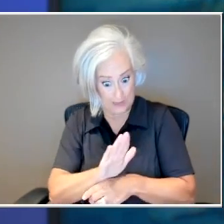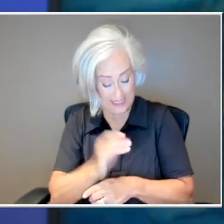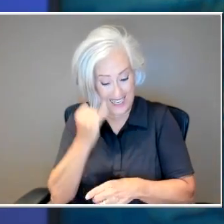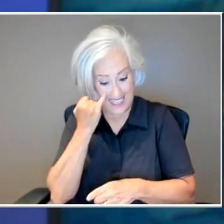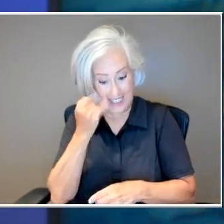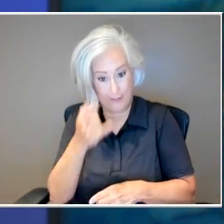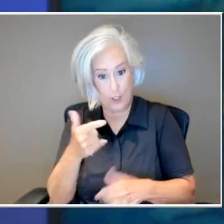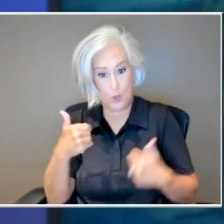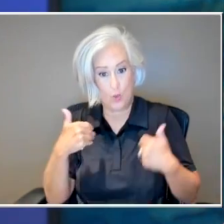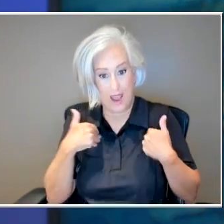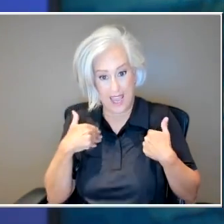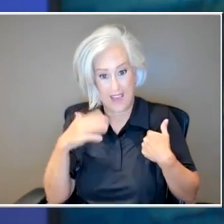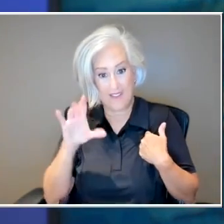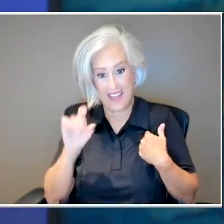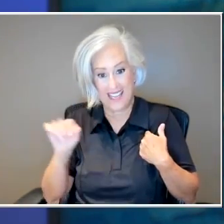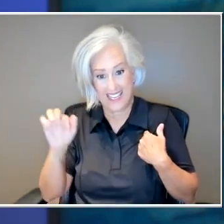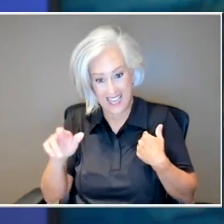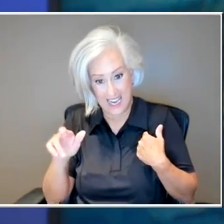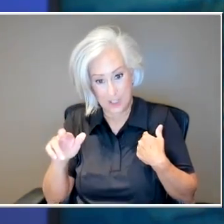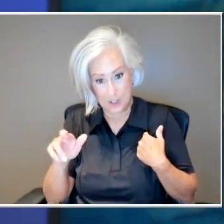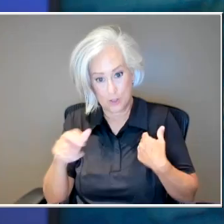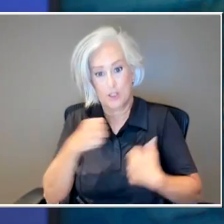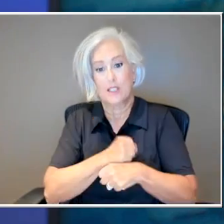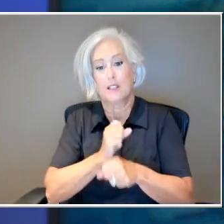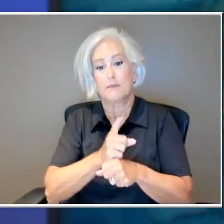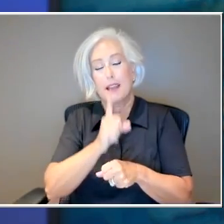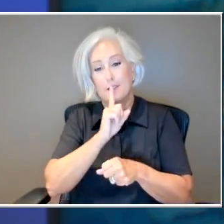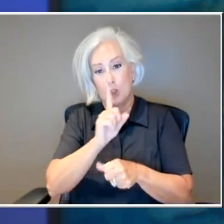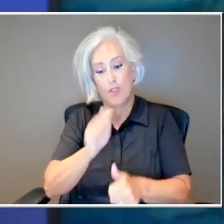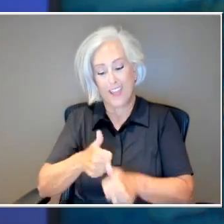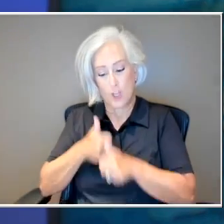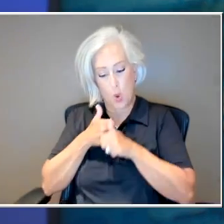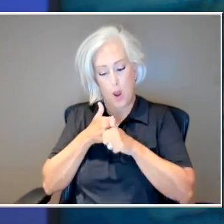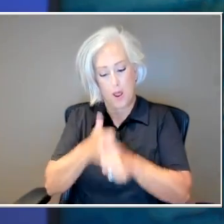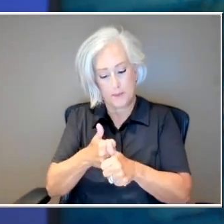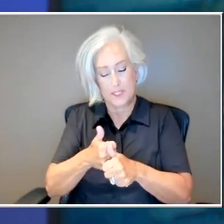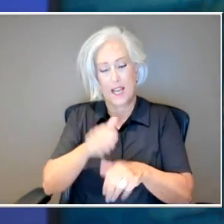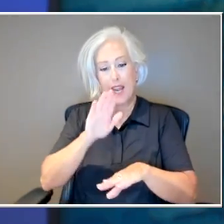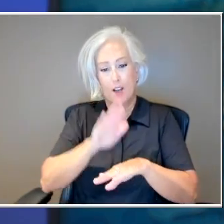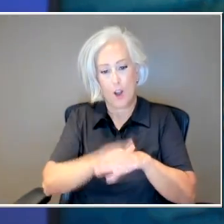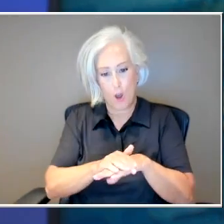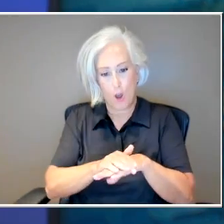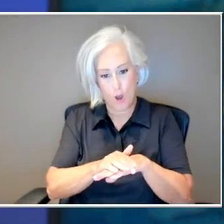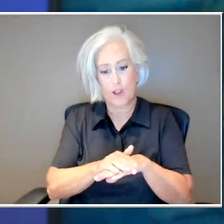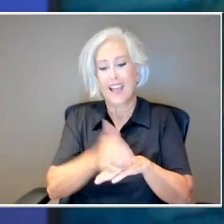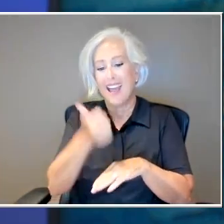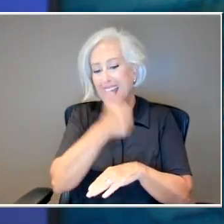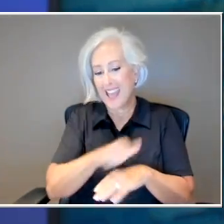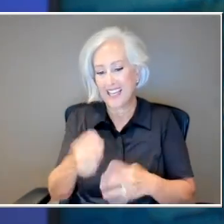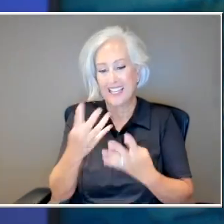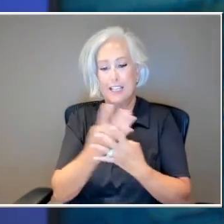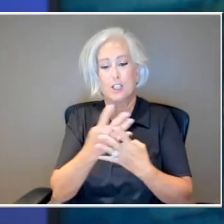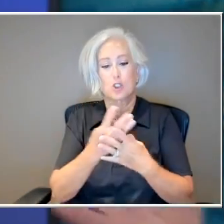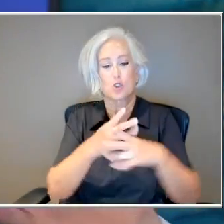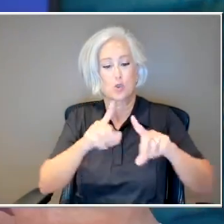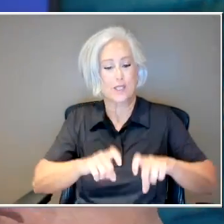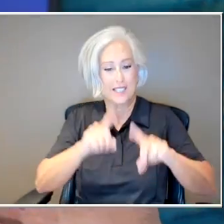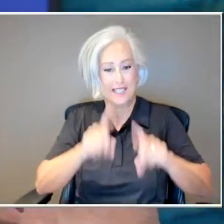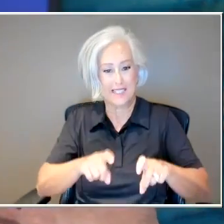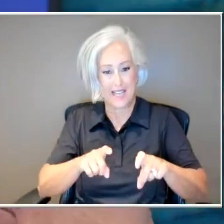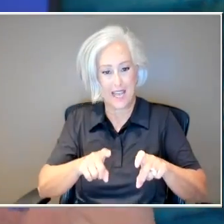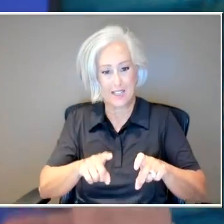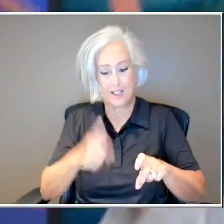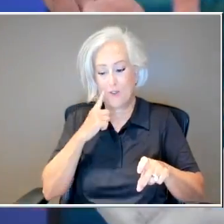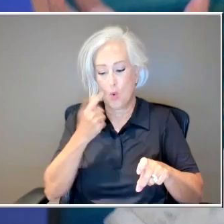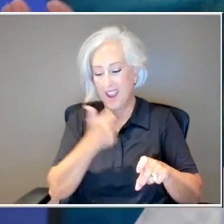up to date with whatever screening for other cancers you can have access to, because we just see it